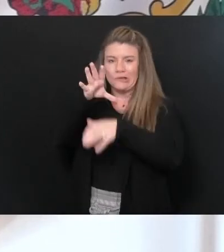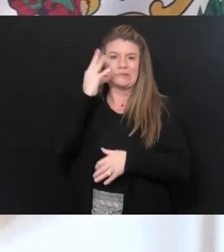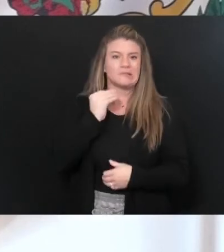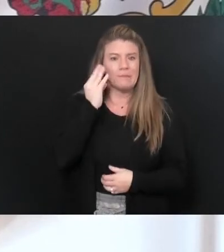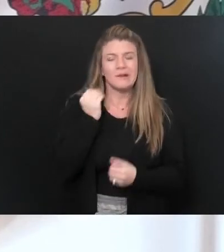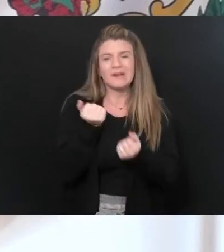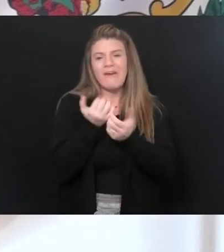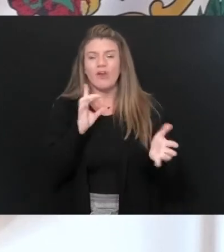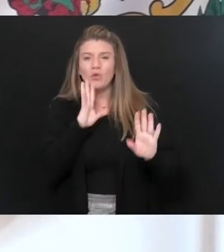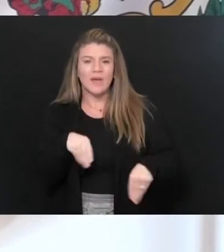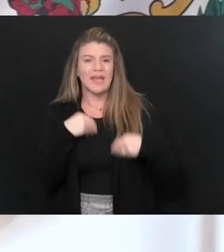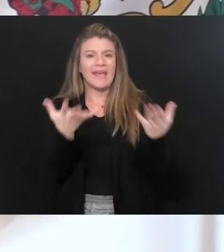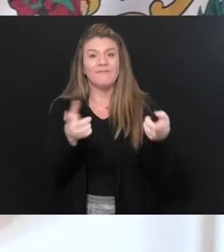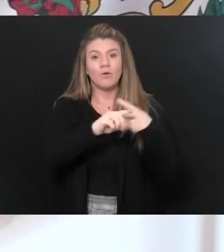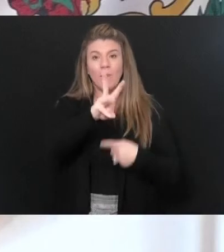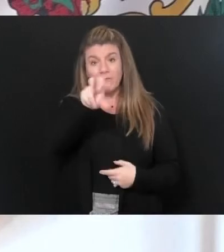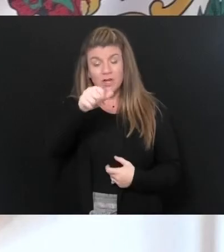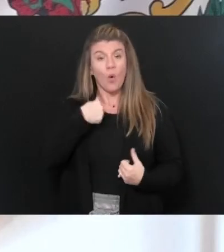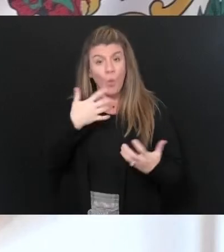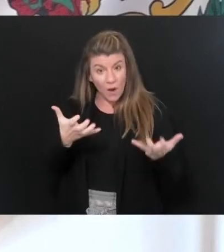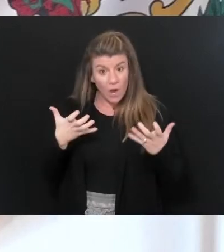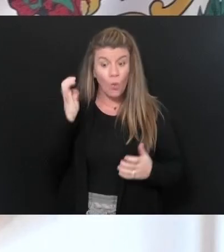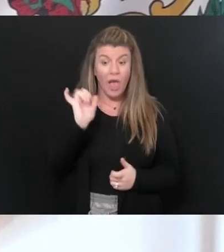can give to all of us.